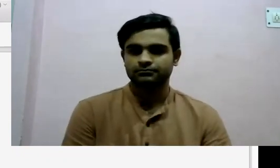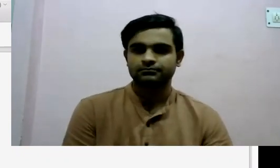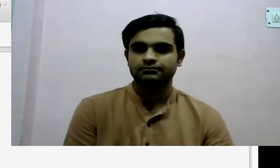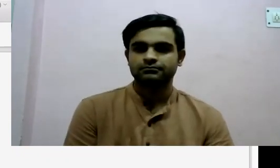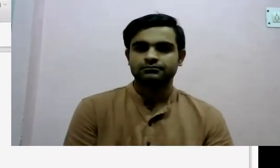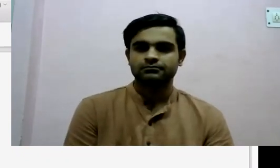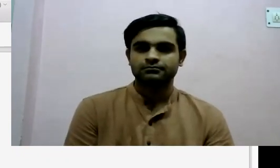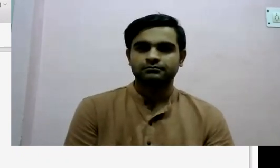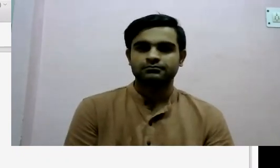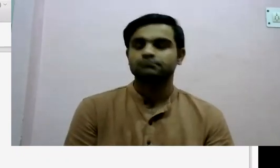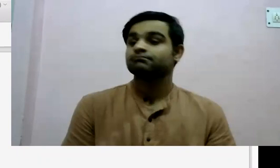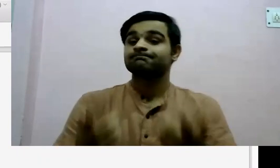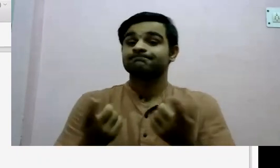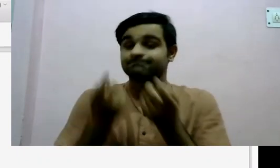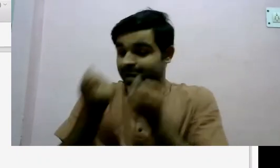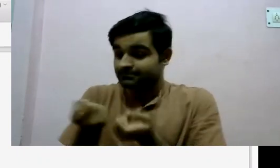Stretcher.